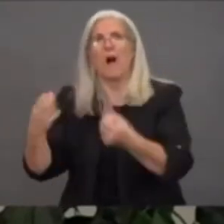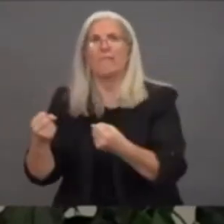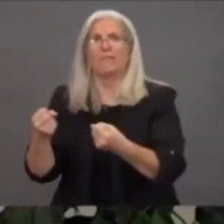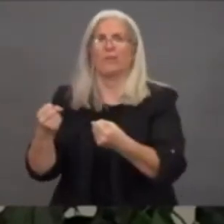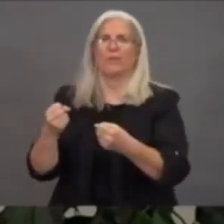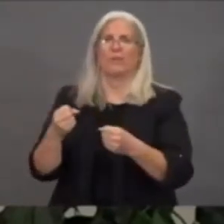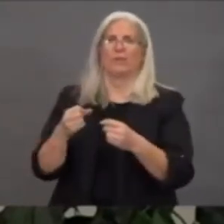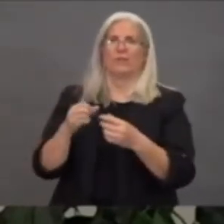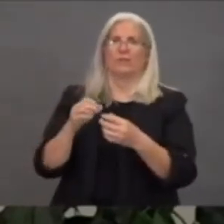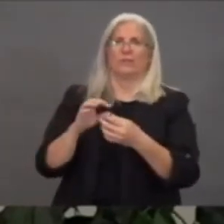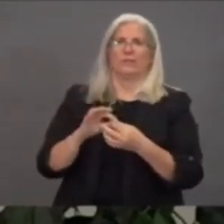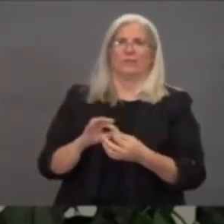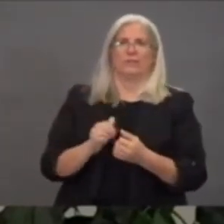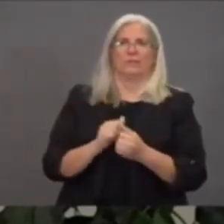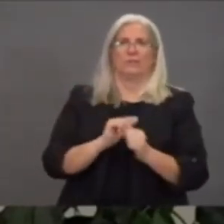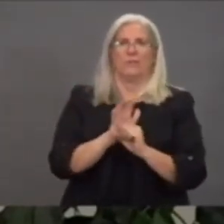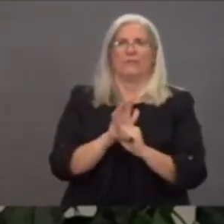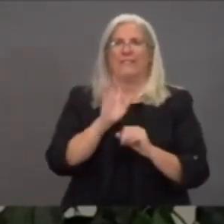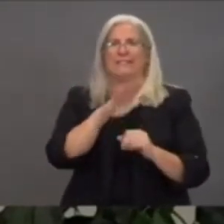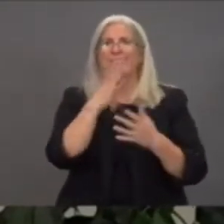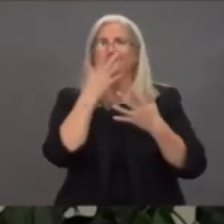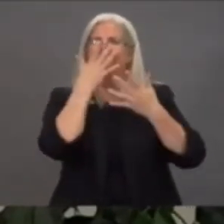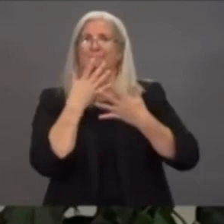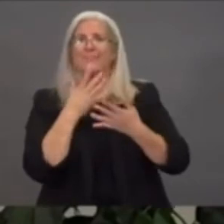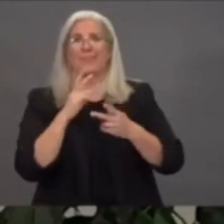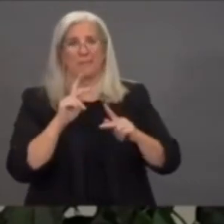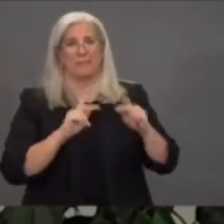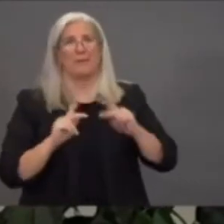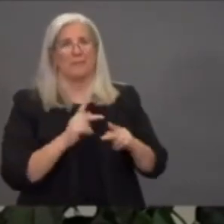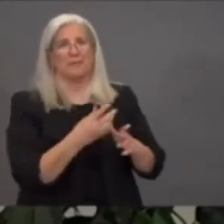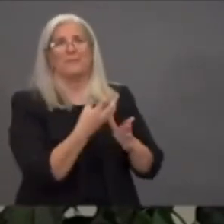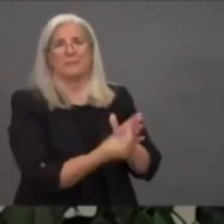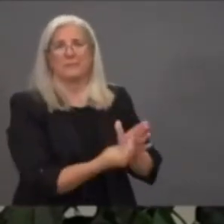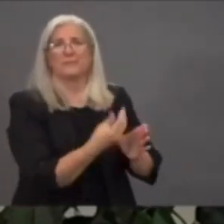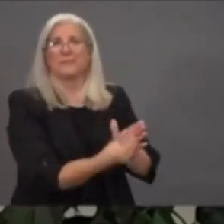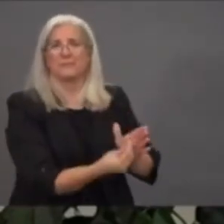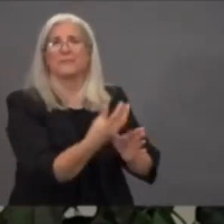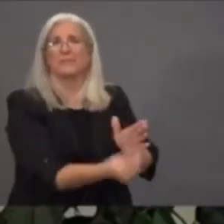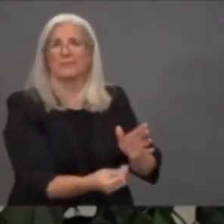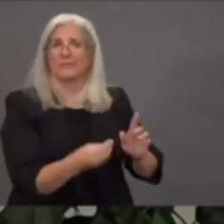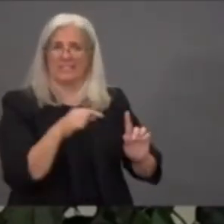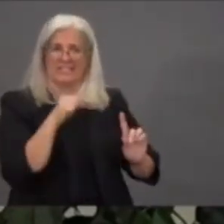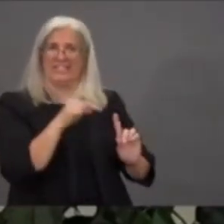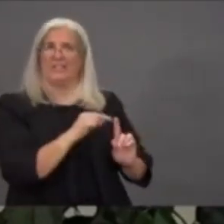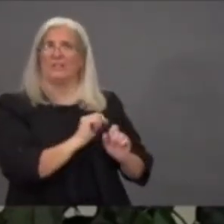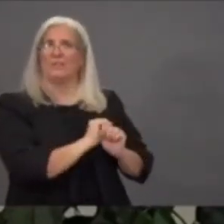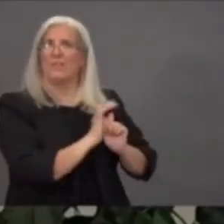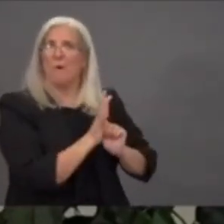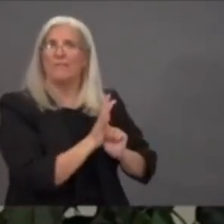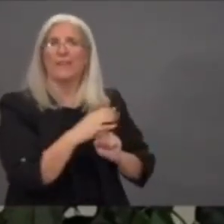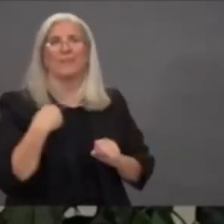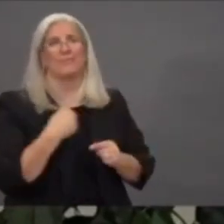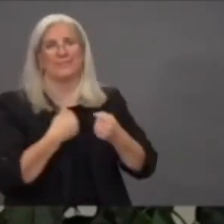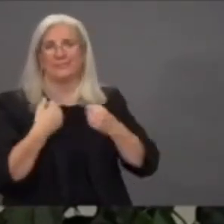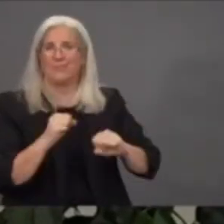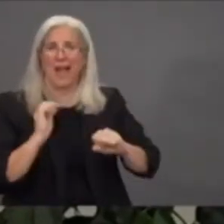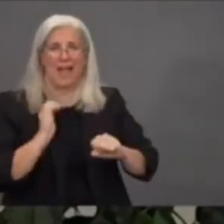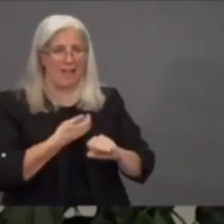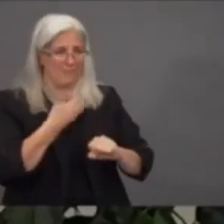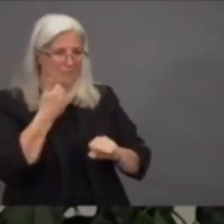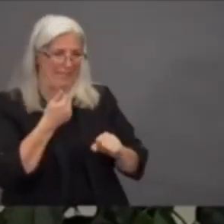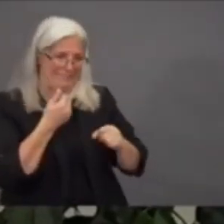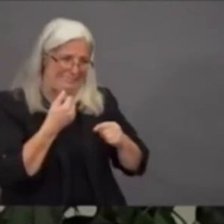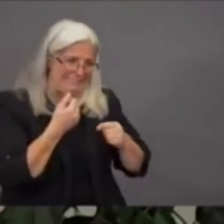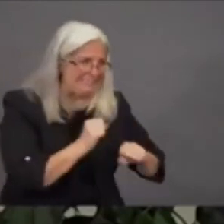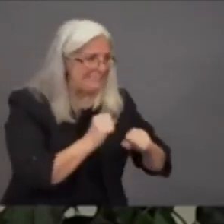so, unfortunately, some people actually die from COVID, and we definitely are doing our best to avoid that. But